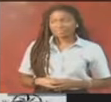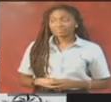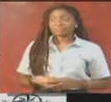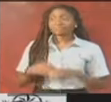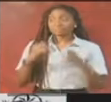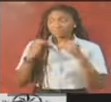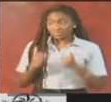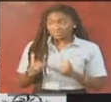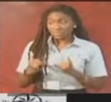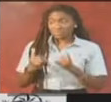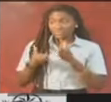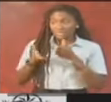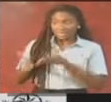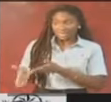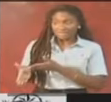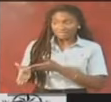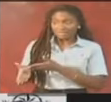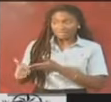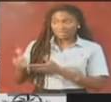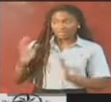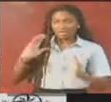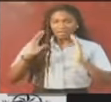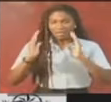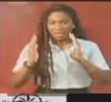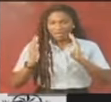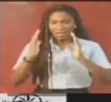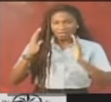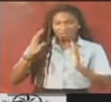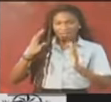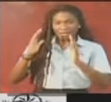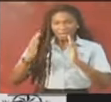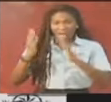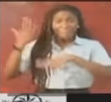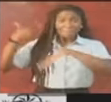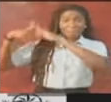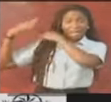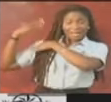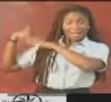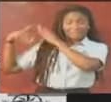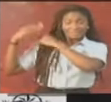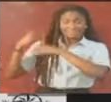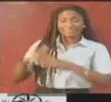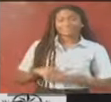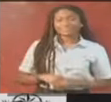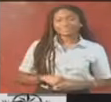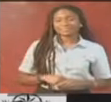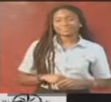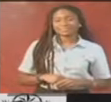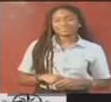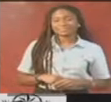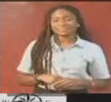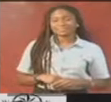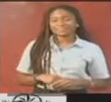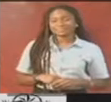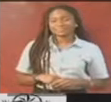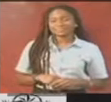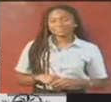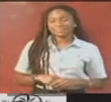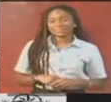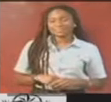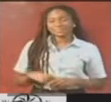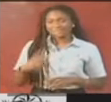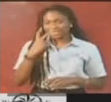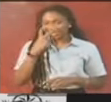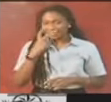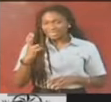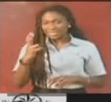to epidemiological weeks 13 and 14 here. And as Dr. Hines would have mentioned previously, the